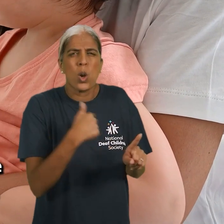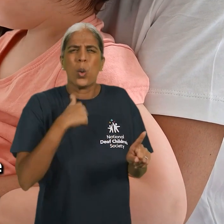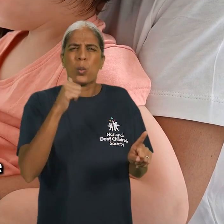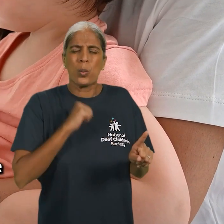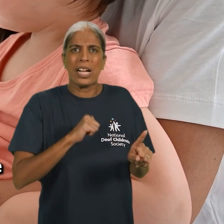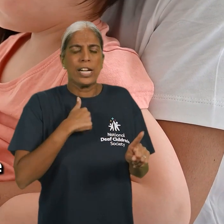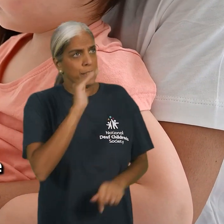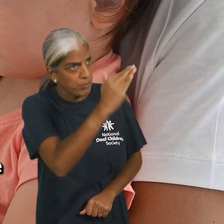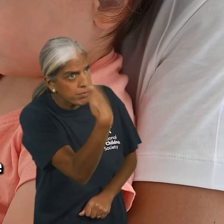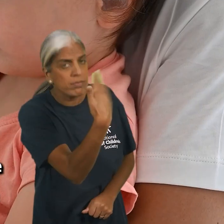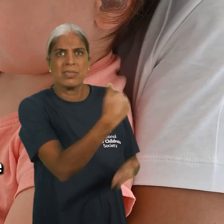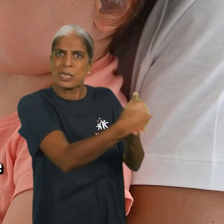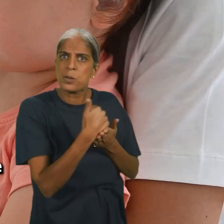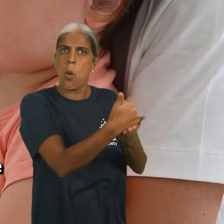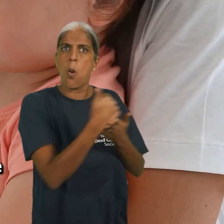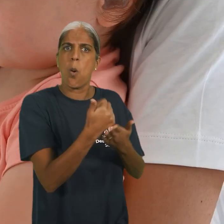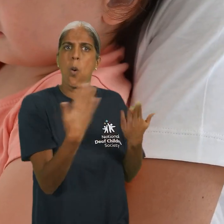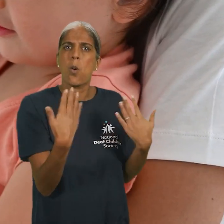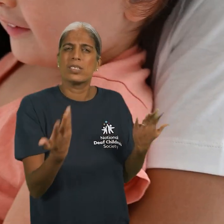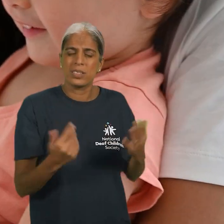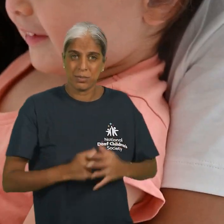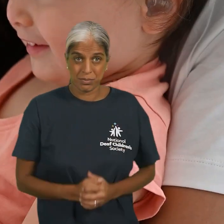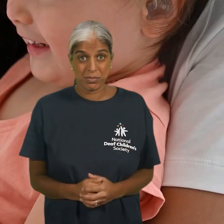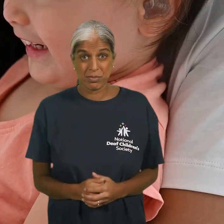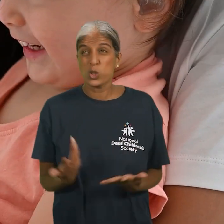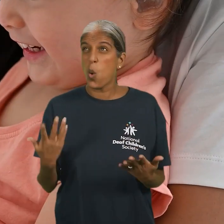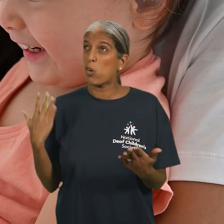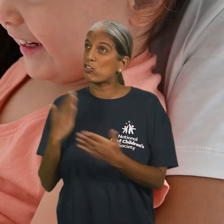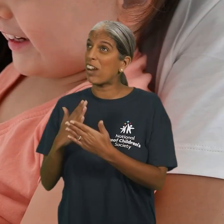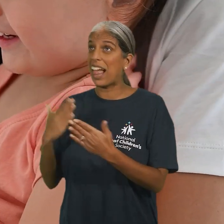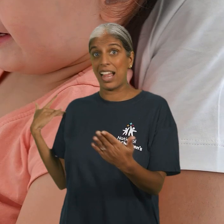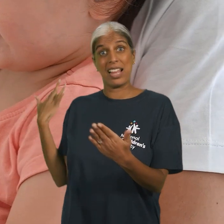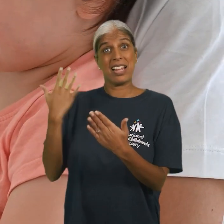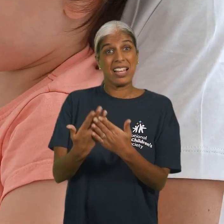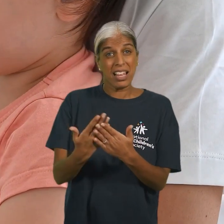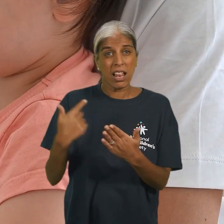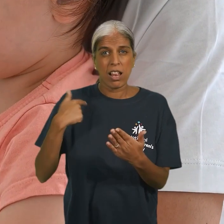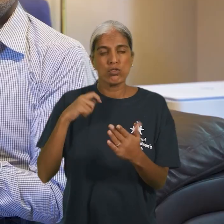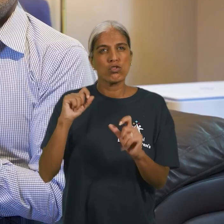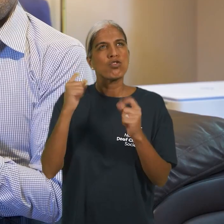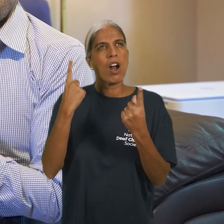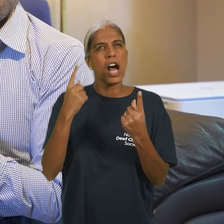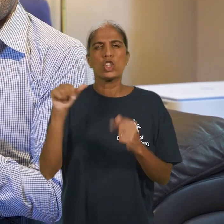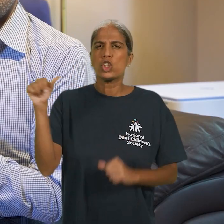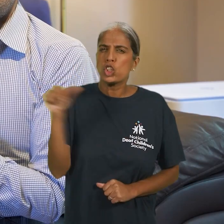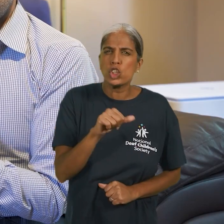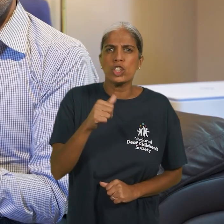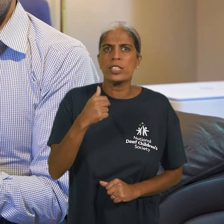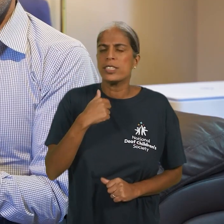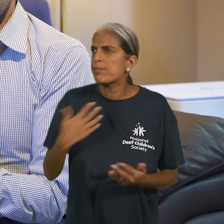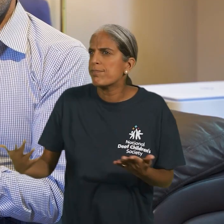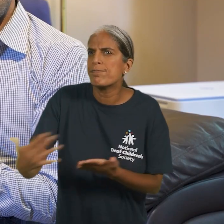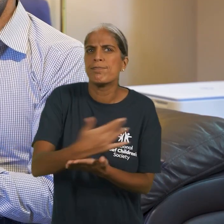have the support early on for that diagnosis. So basically the moral of our journey is